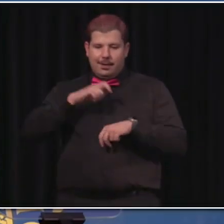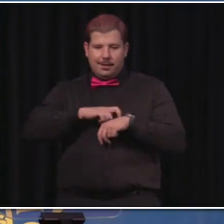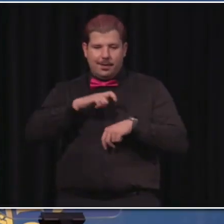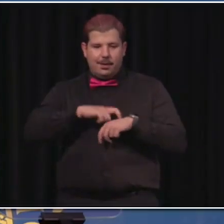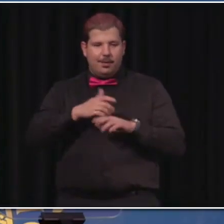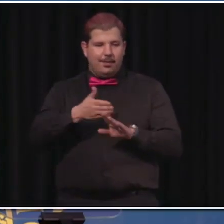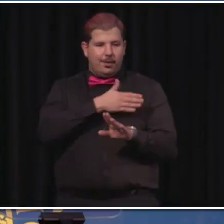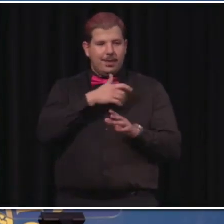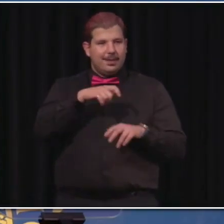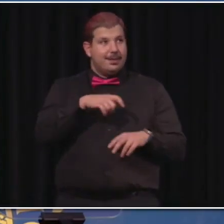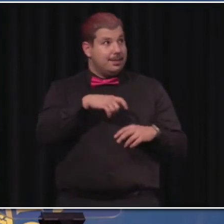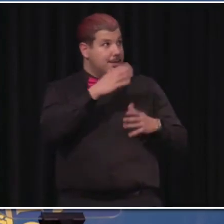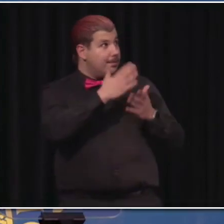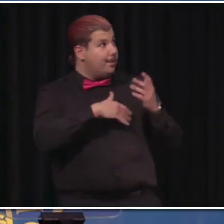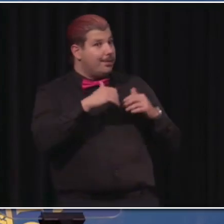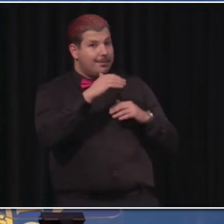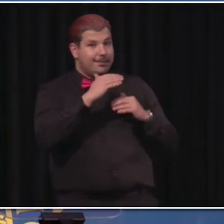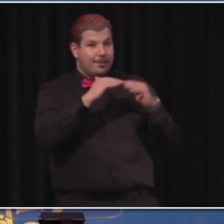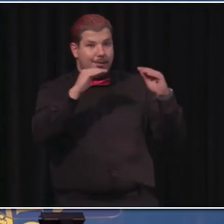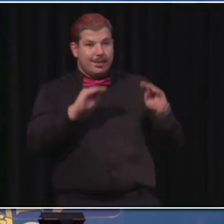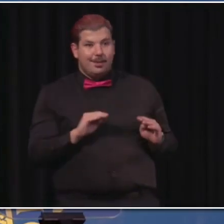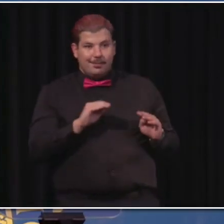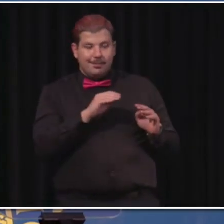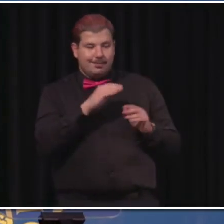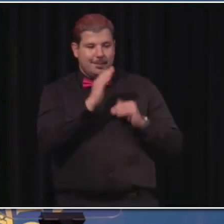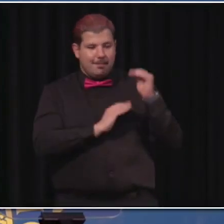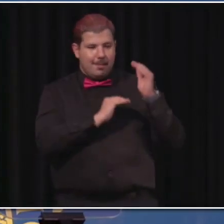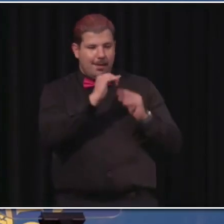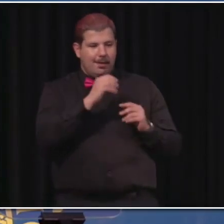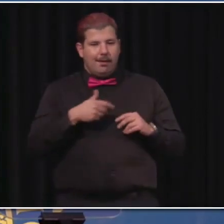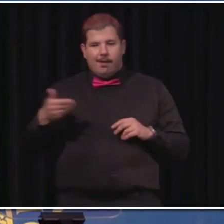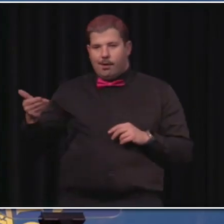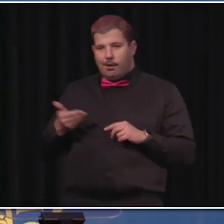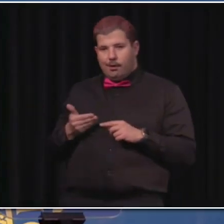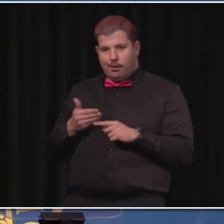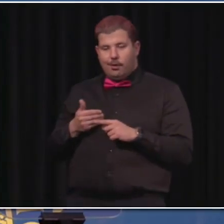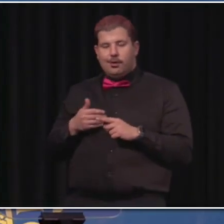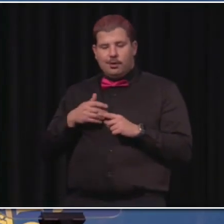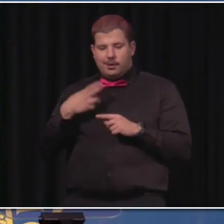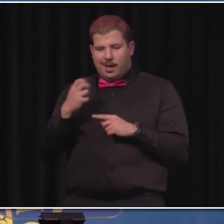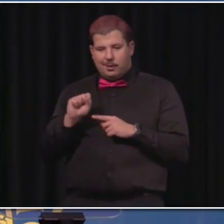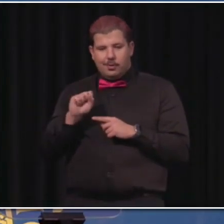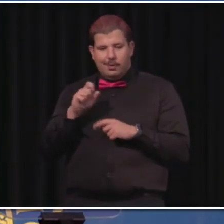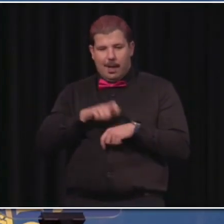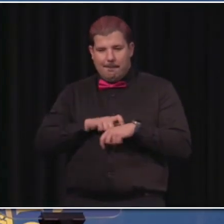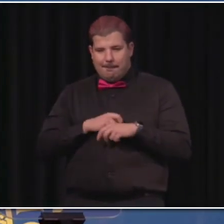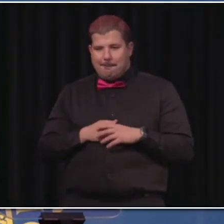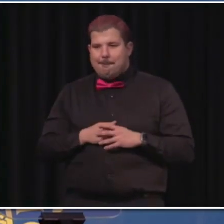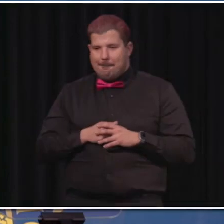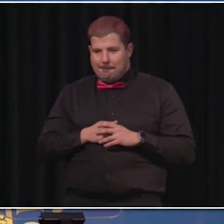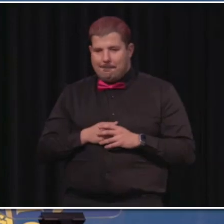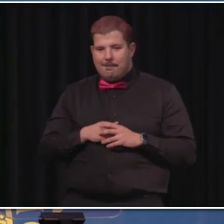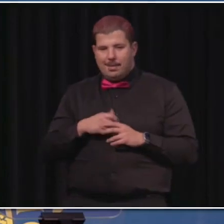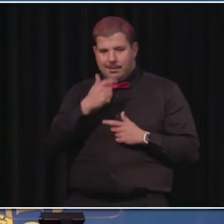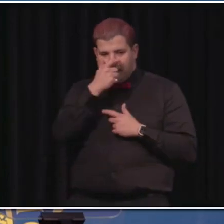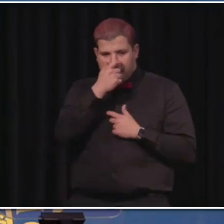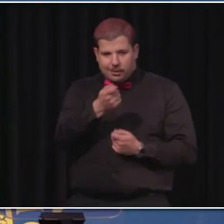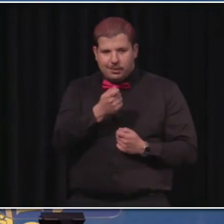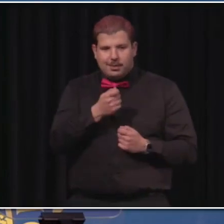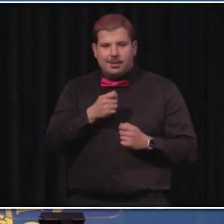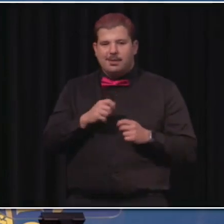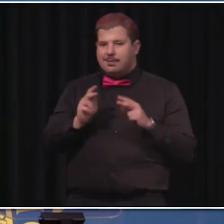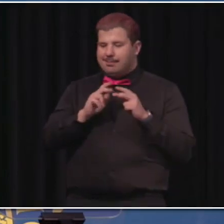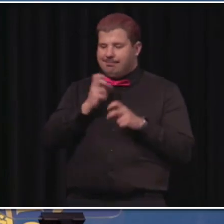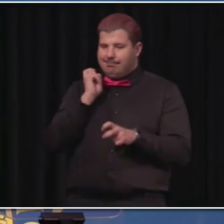the museum was built. I hired her. She was in high school at the time, and it was interesting because it was a very